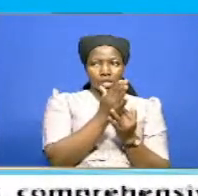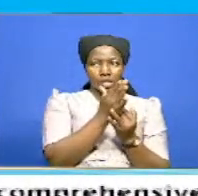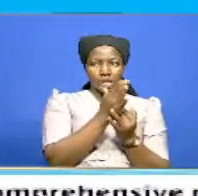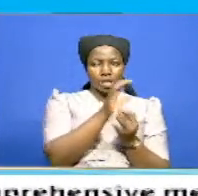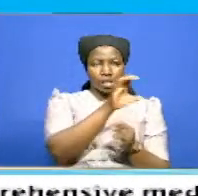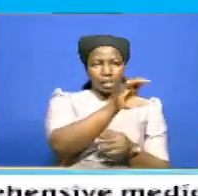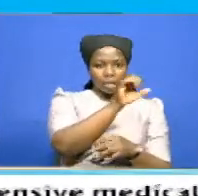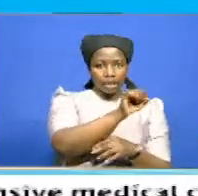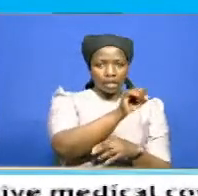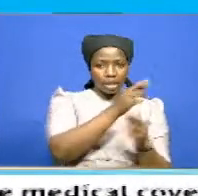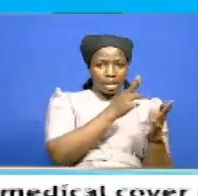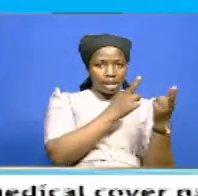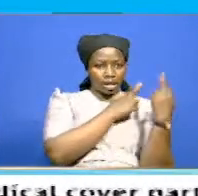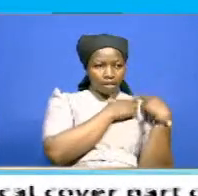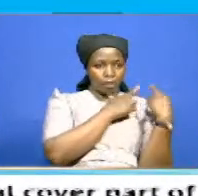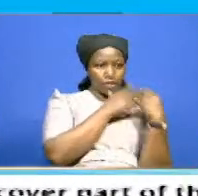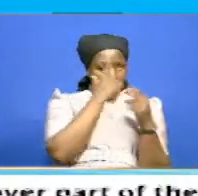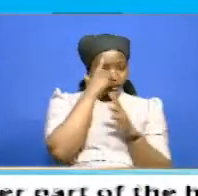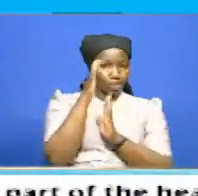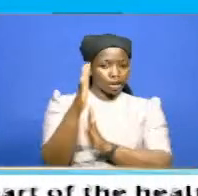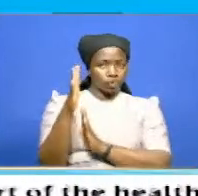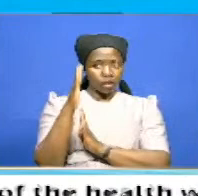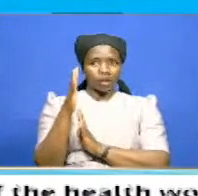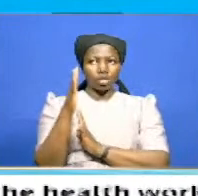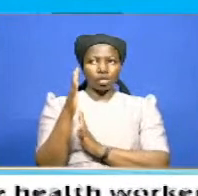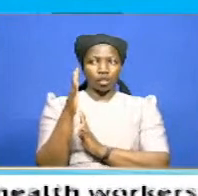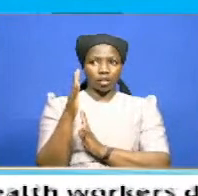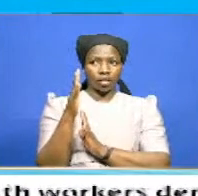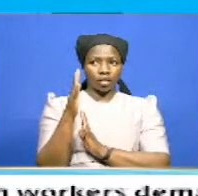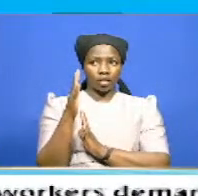Cabinet Secretary in charge of Interior,